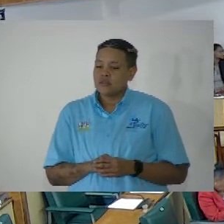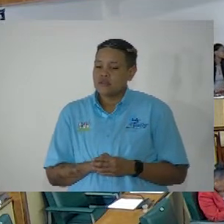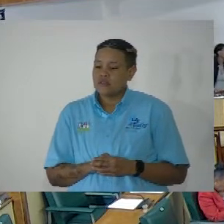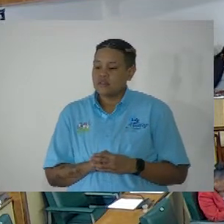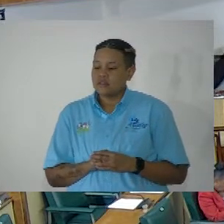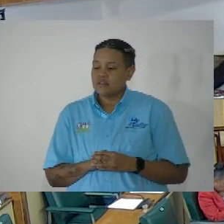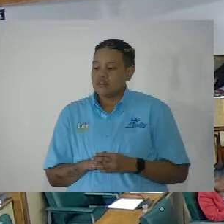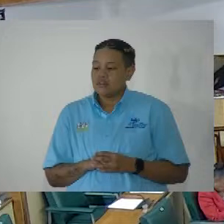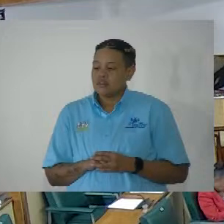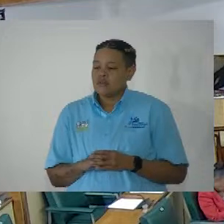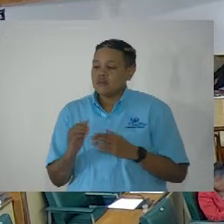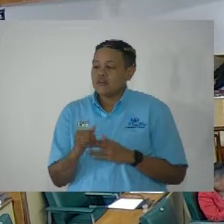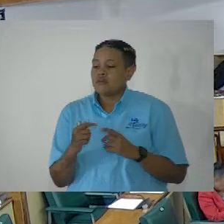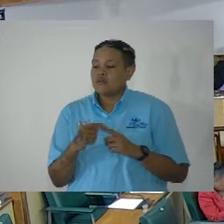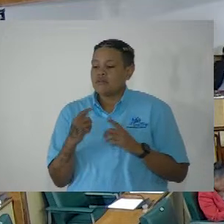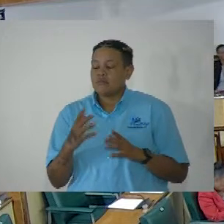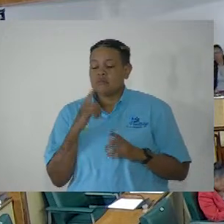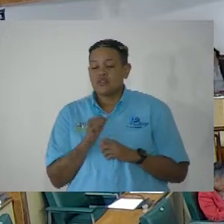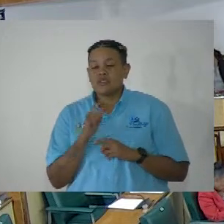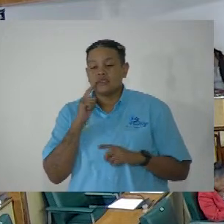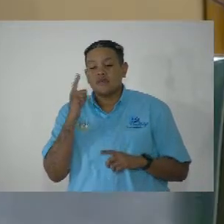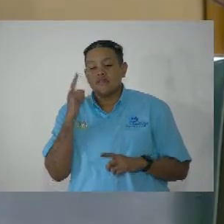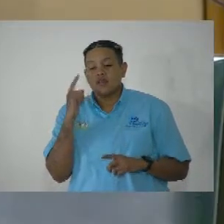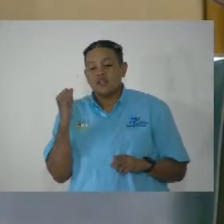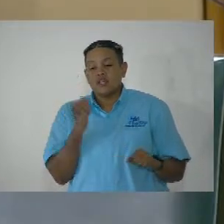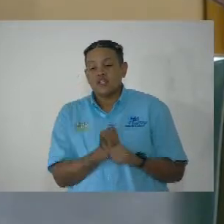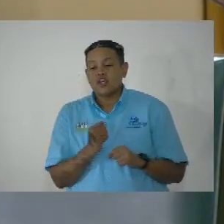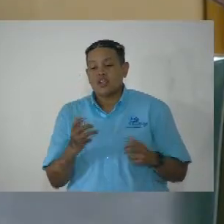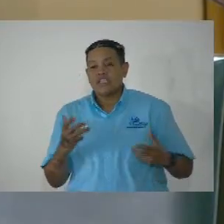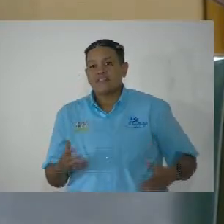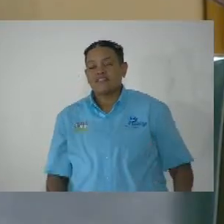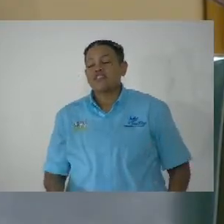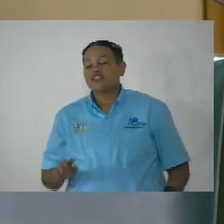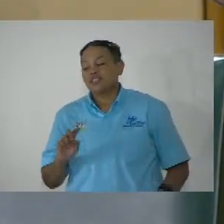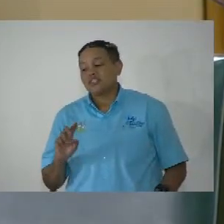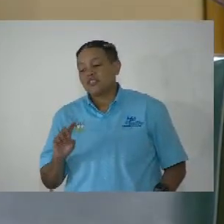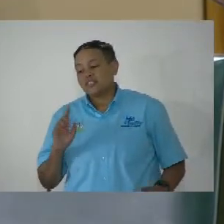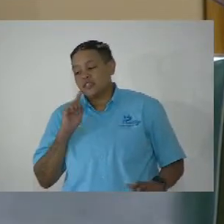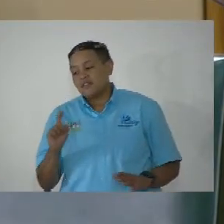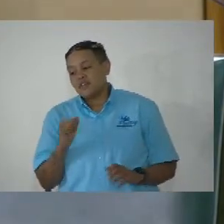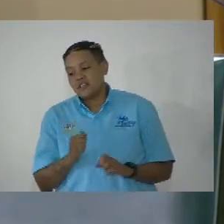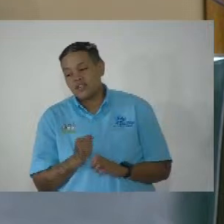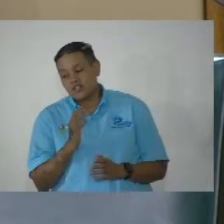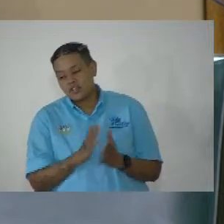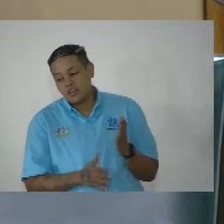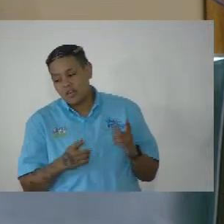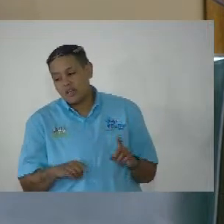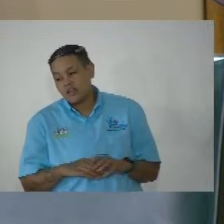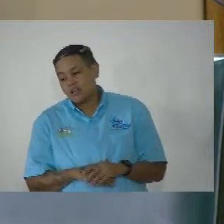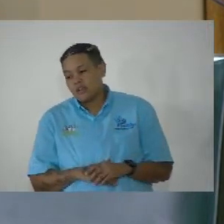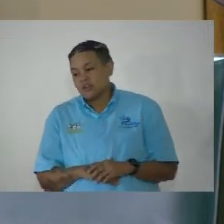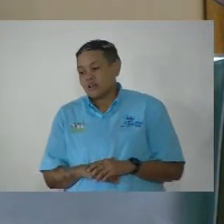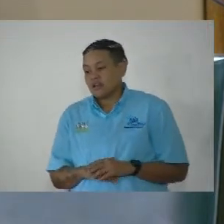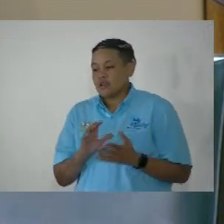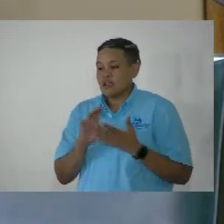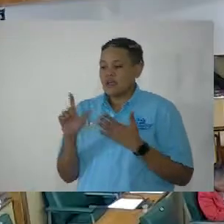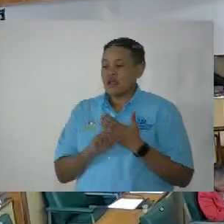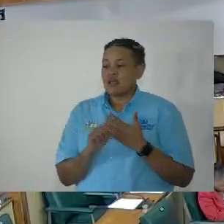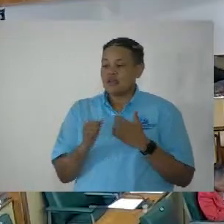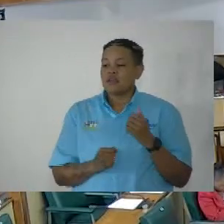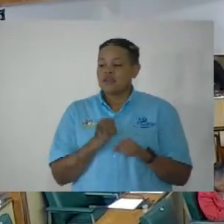The Leader of the Opposition quite correctly intimated for the year, calendar year that